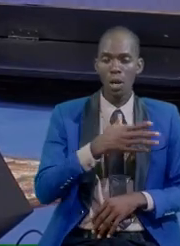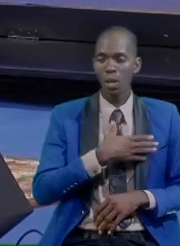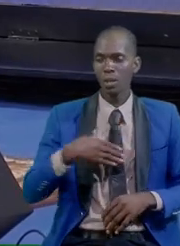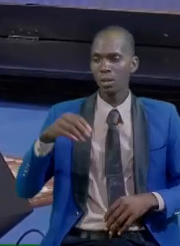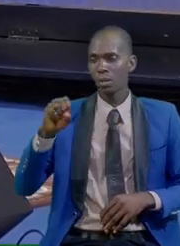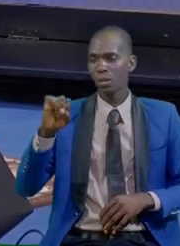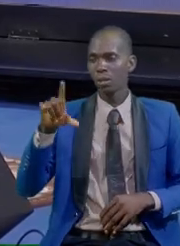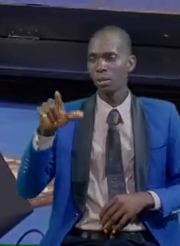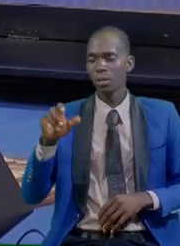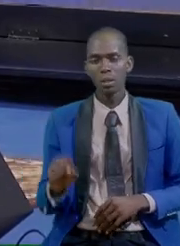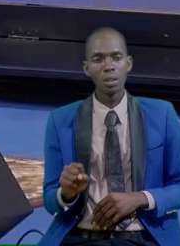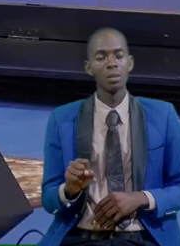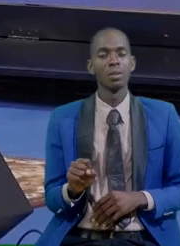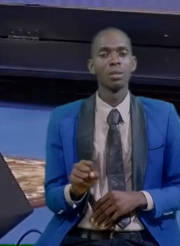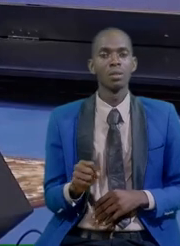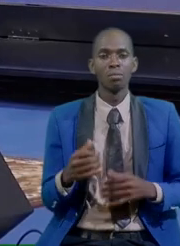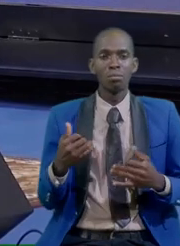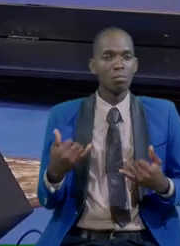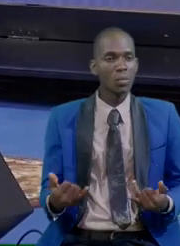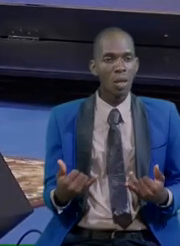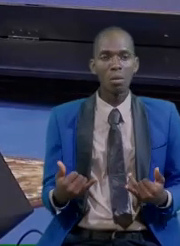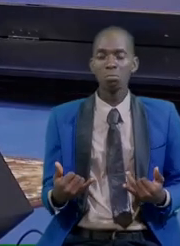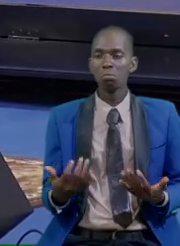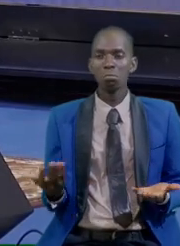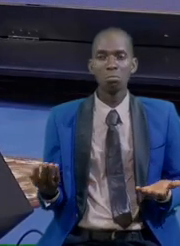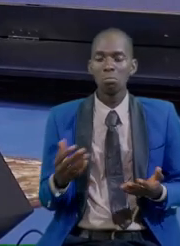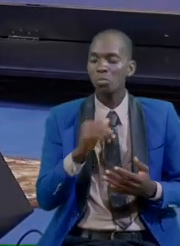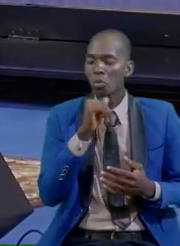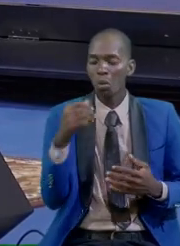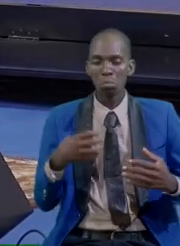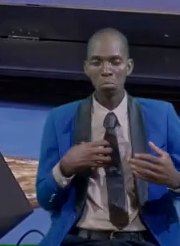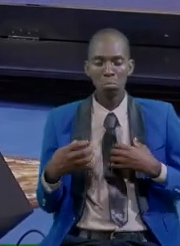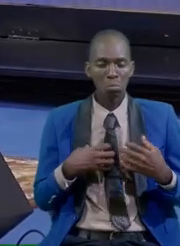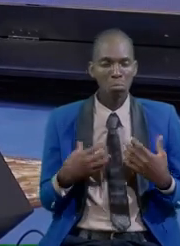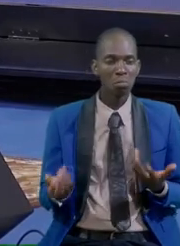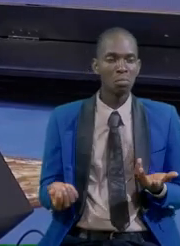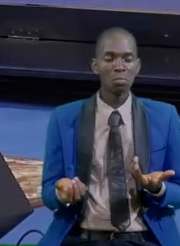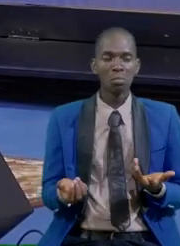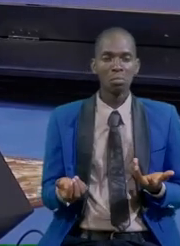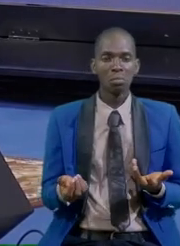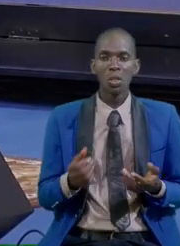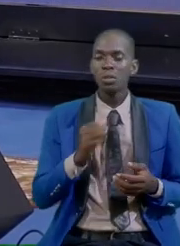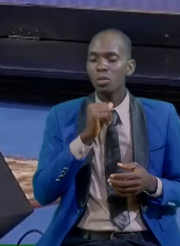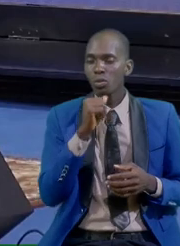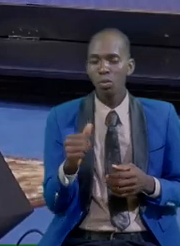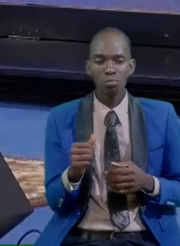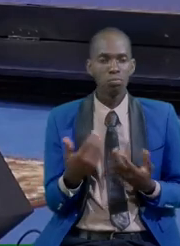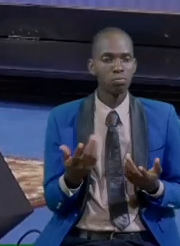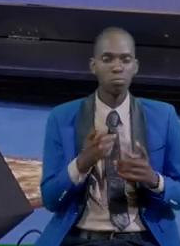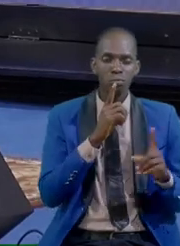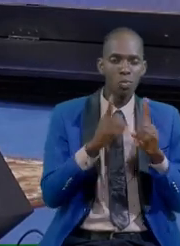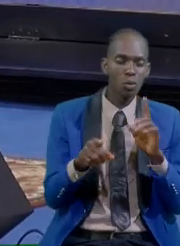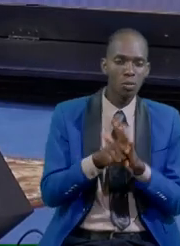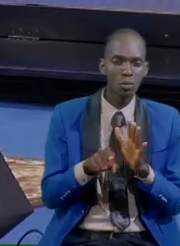prayed. No grumbling, no complaint, no murmuring, no